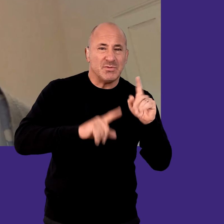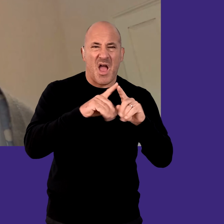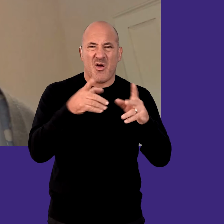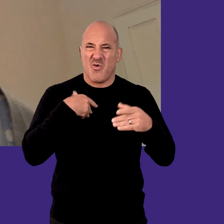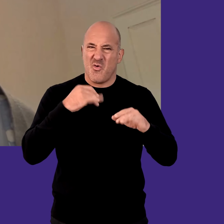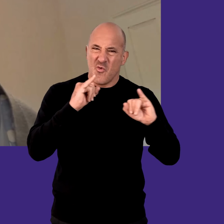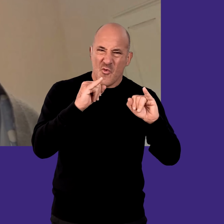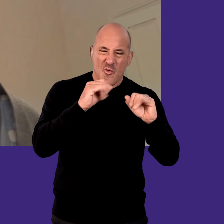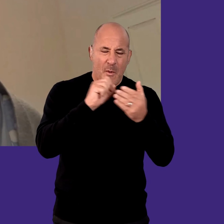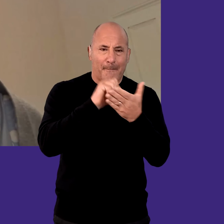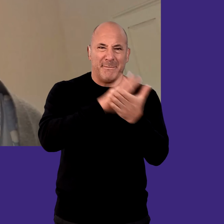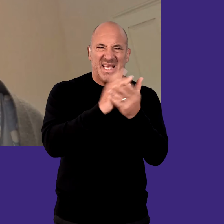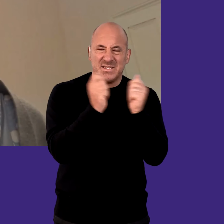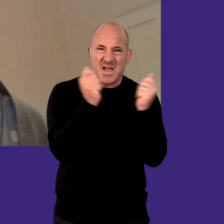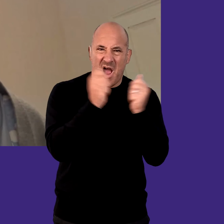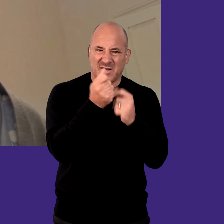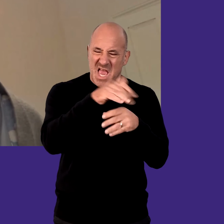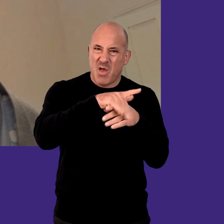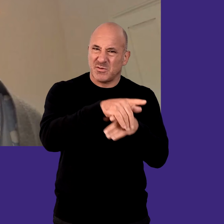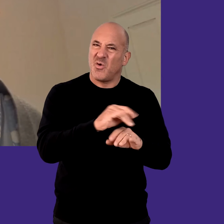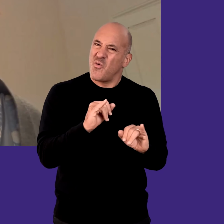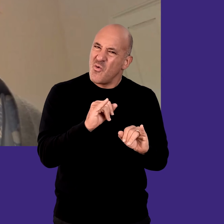shared experiences about